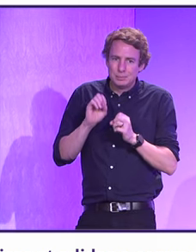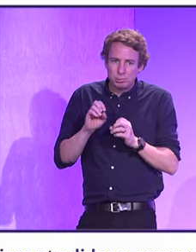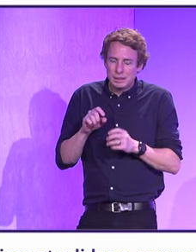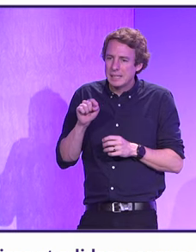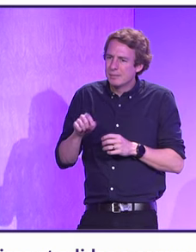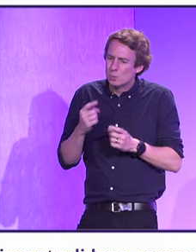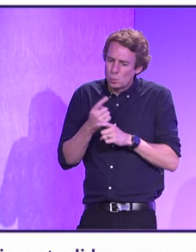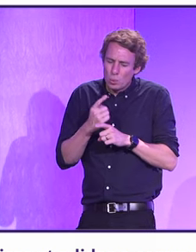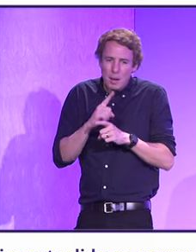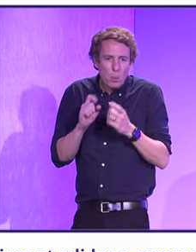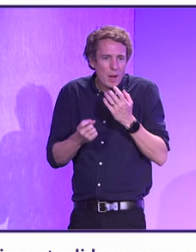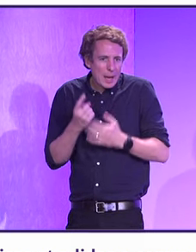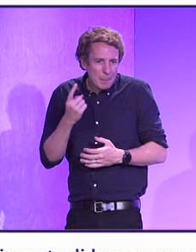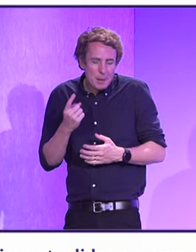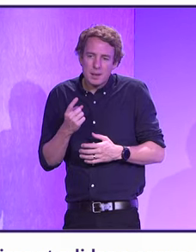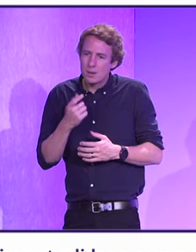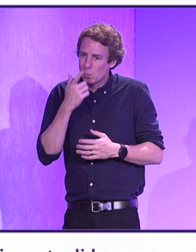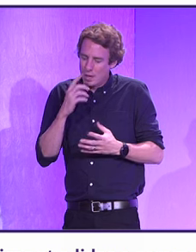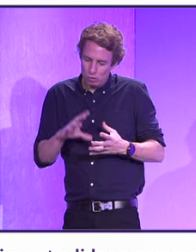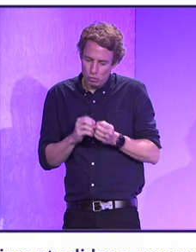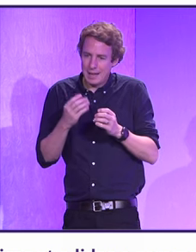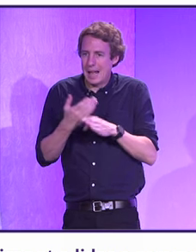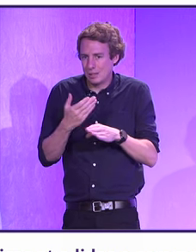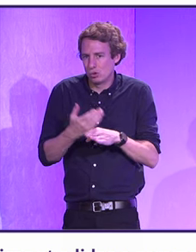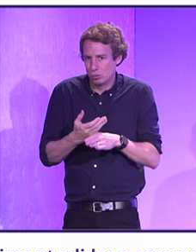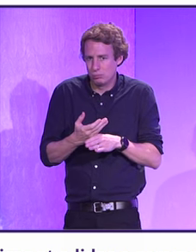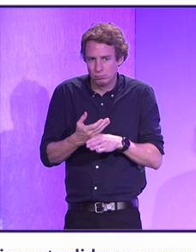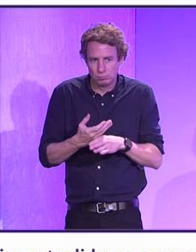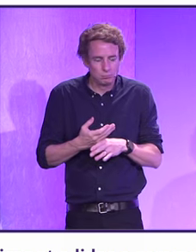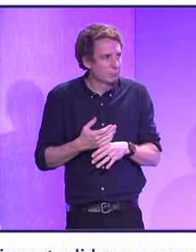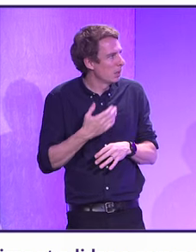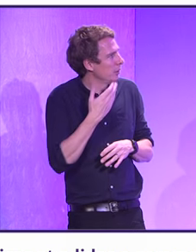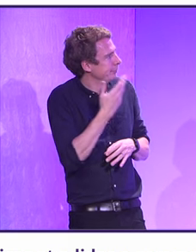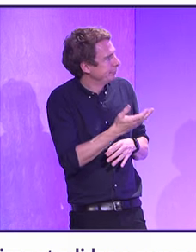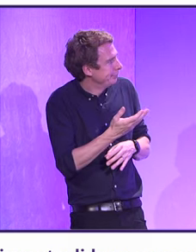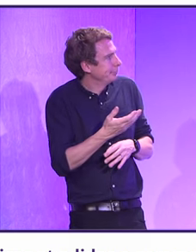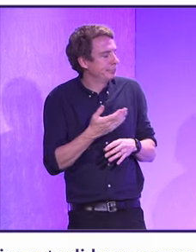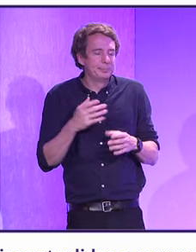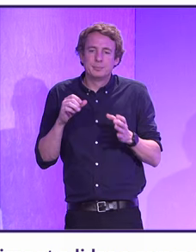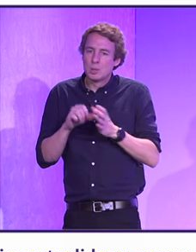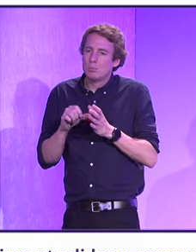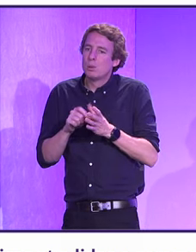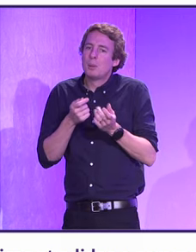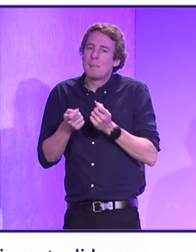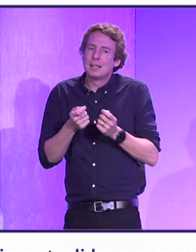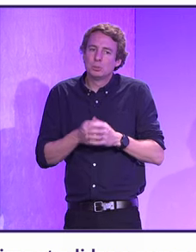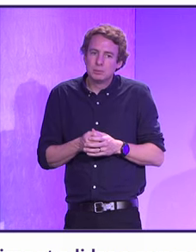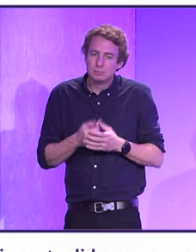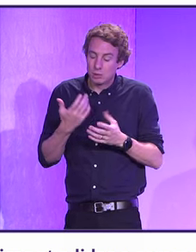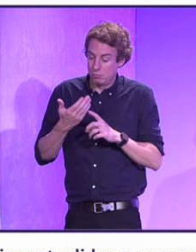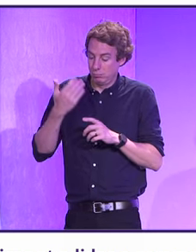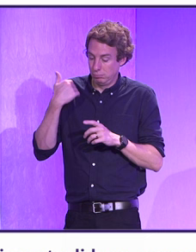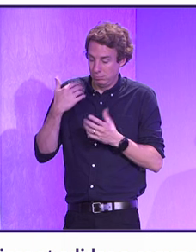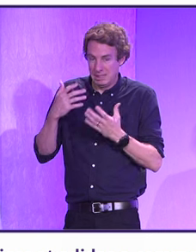going into what actually happened and create action items. So then we have the last piece, which is the problem management. So once you had a